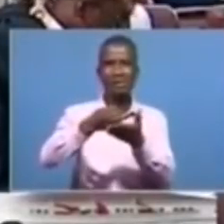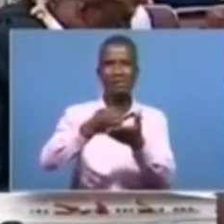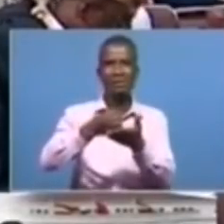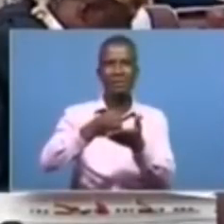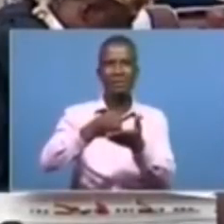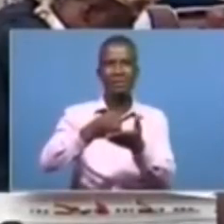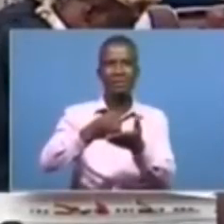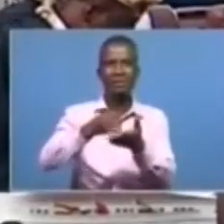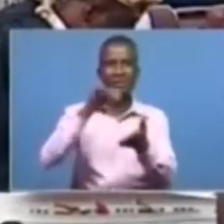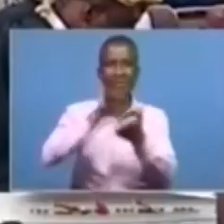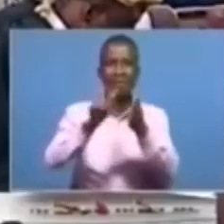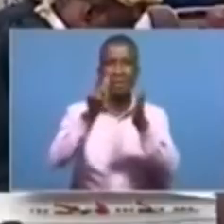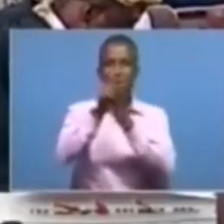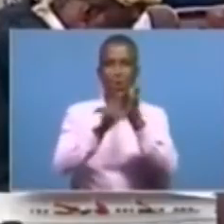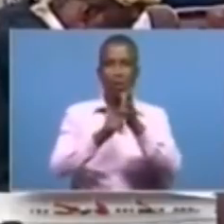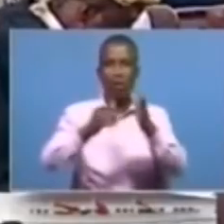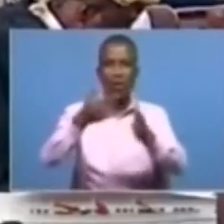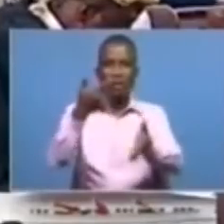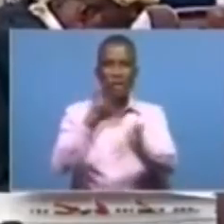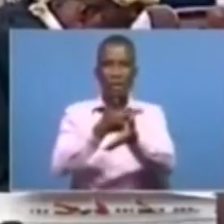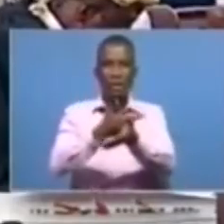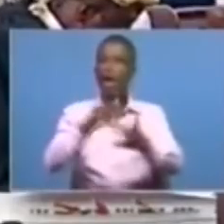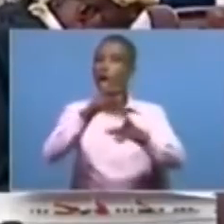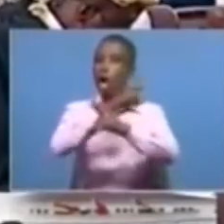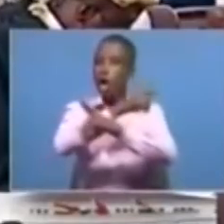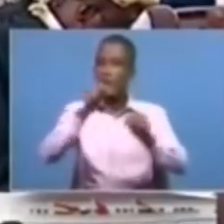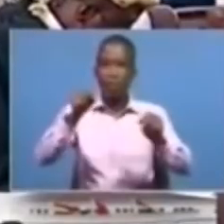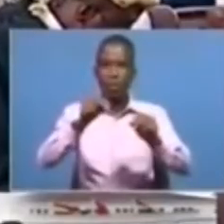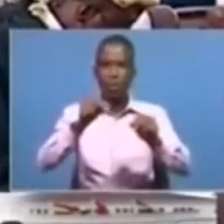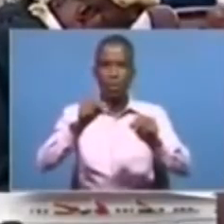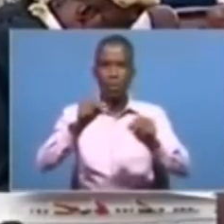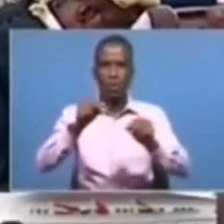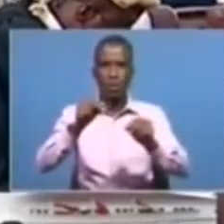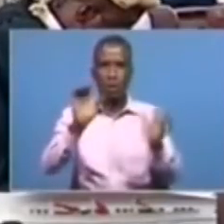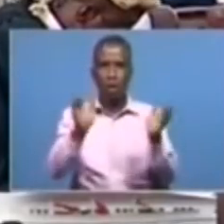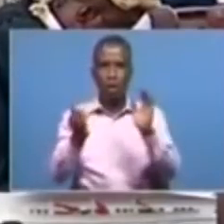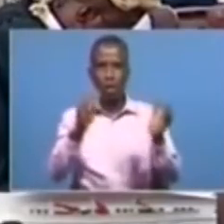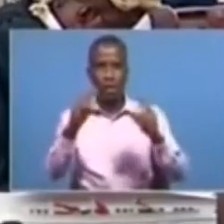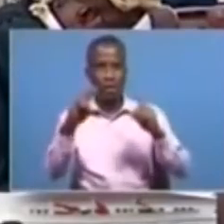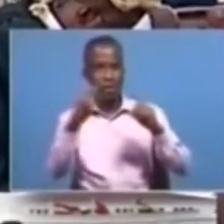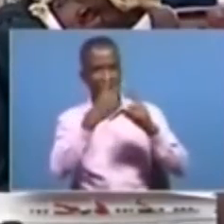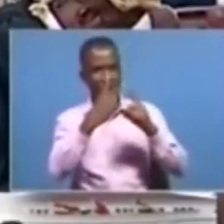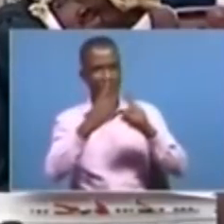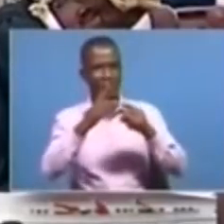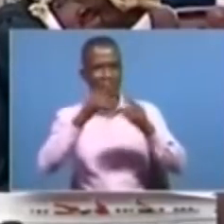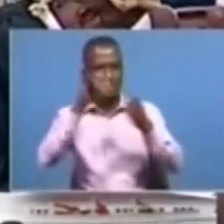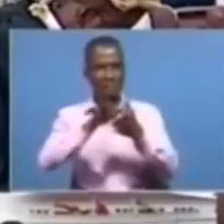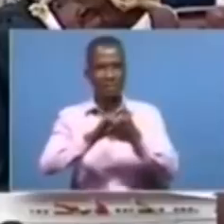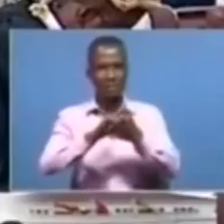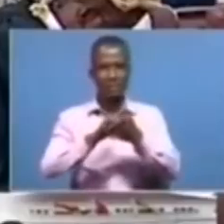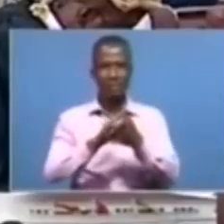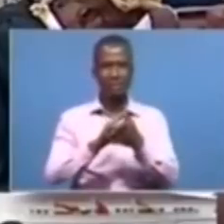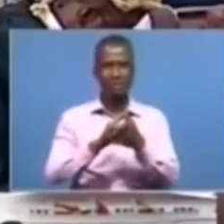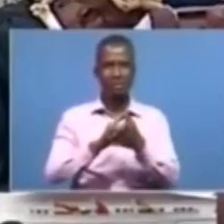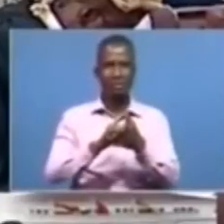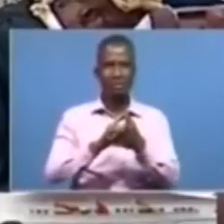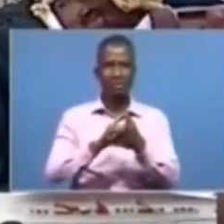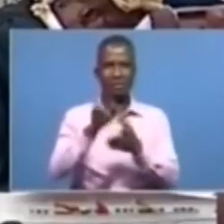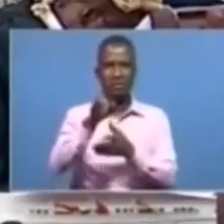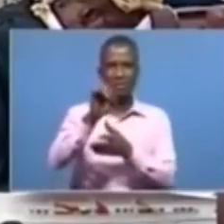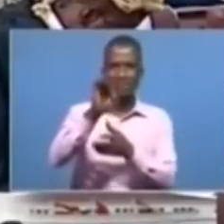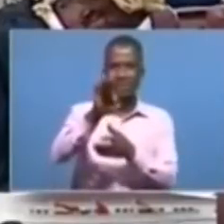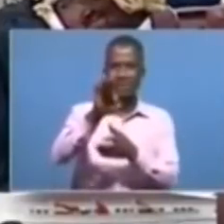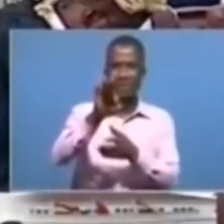of Ghana. No reference is made to that. And instead, there is a reference made to